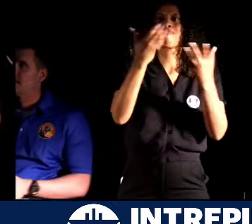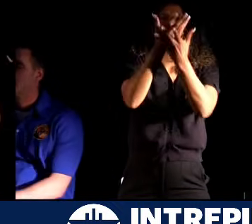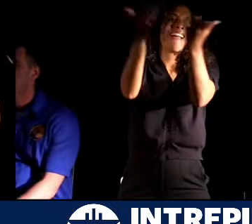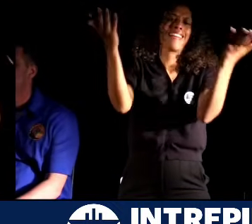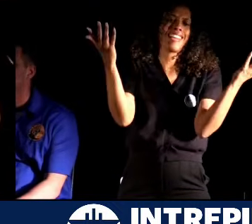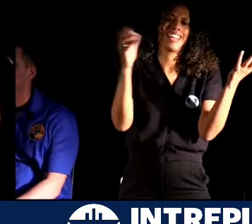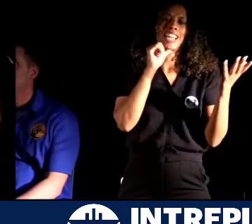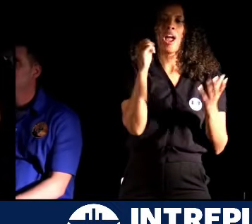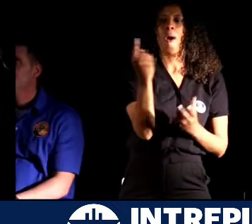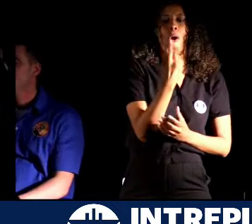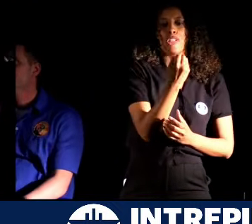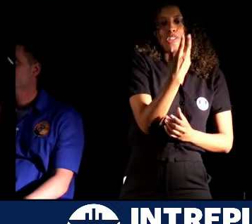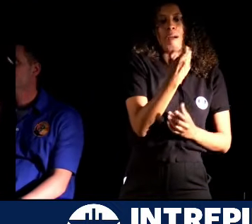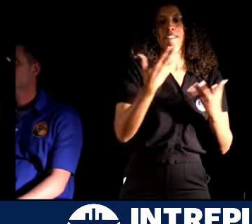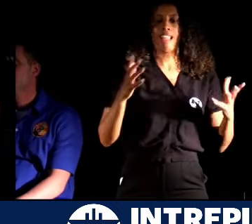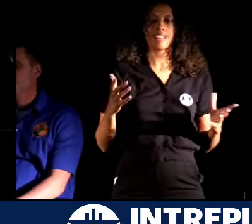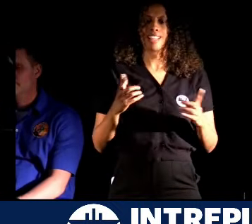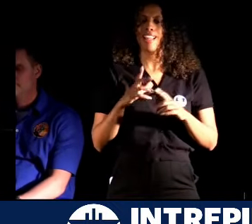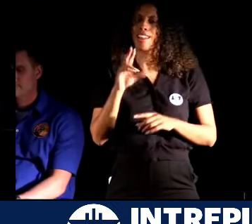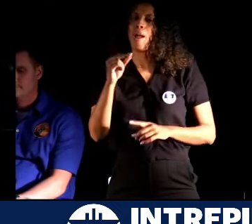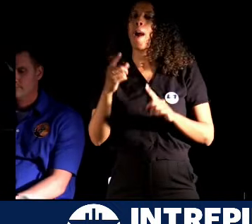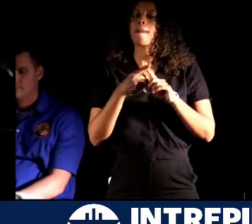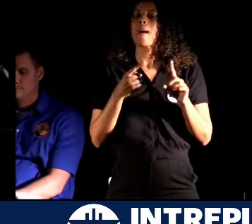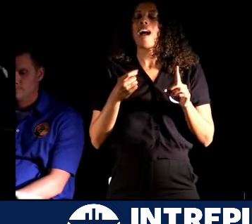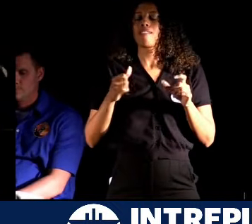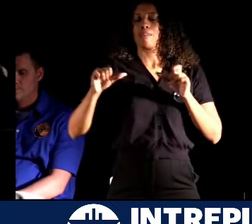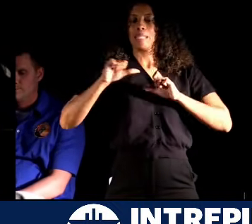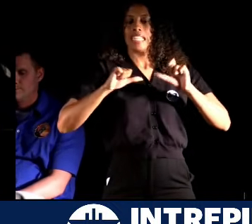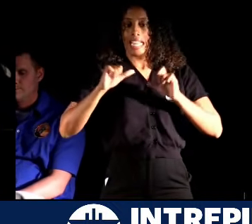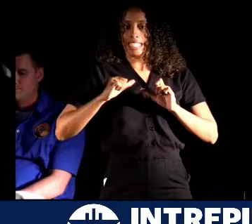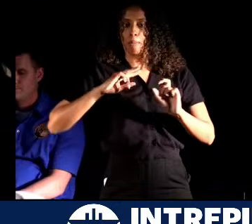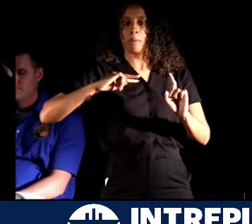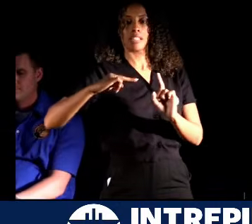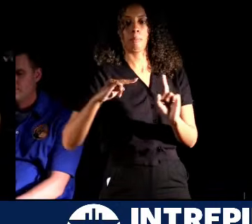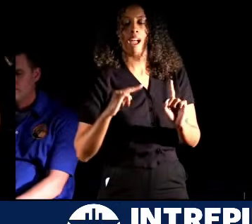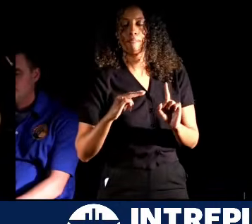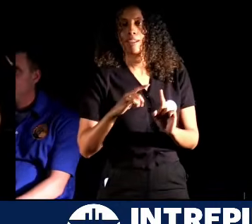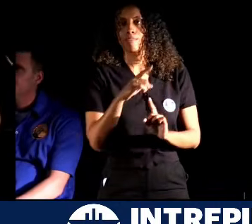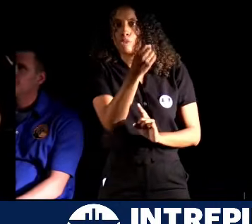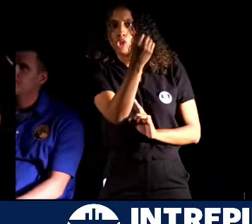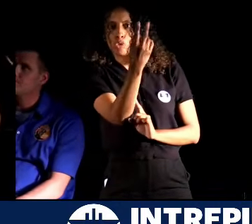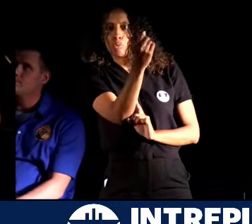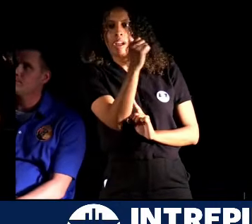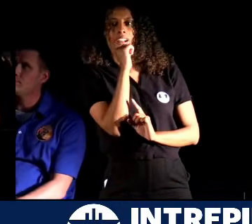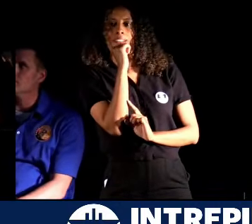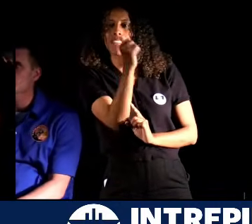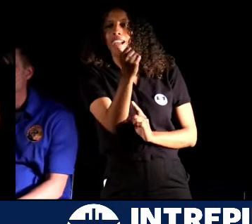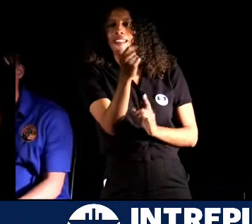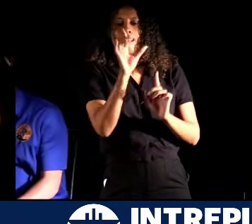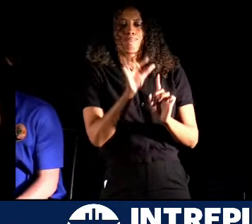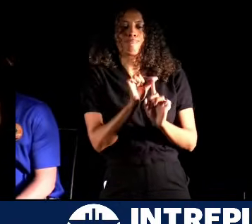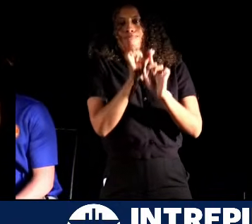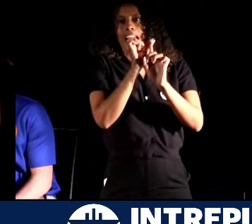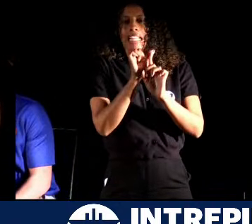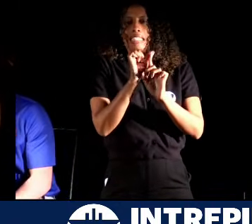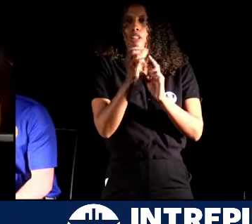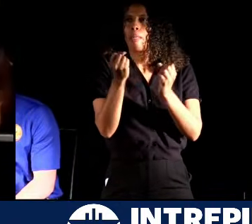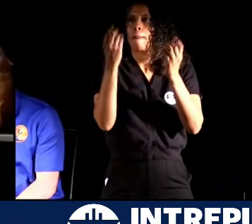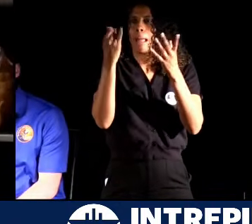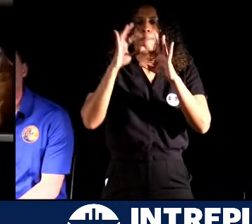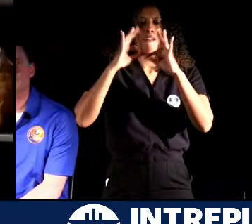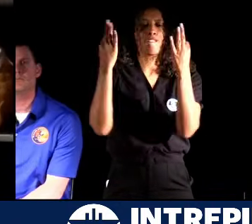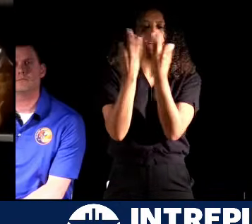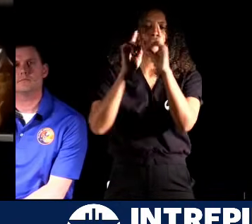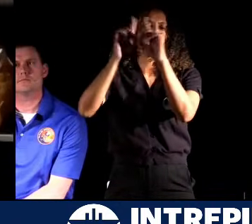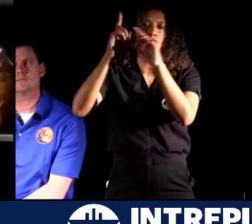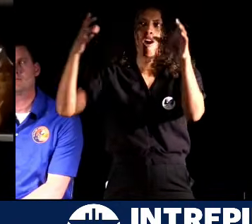only, these 12 are not, from scientific point of view, they are not particular in any way.